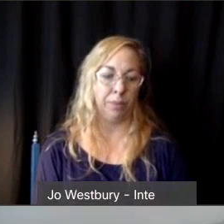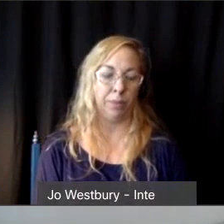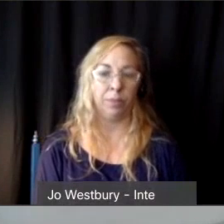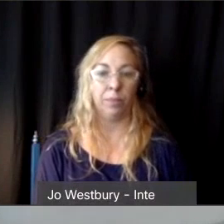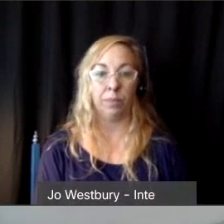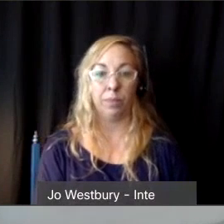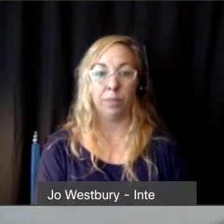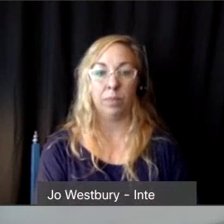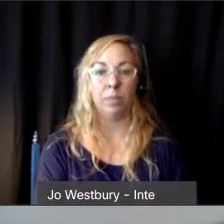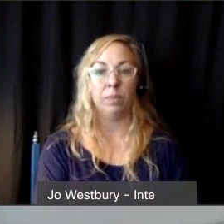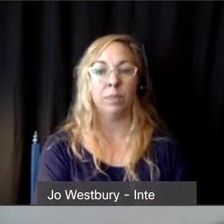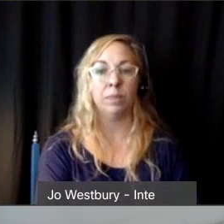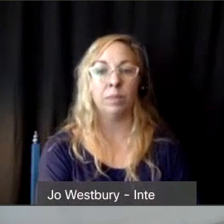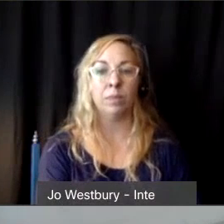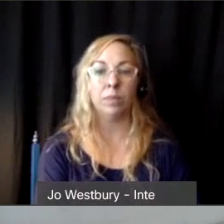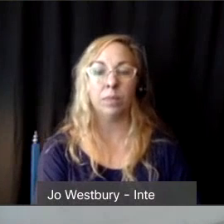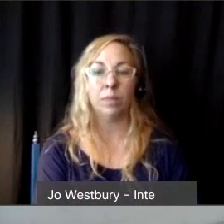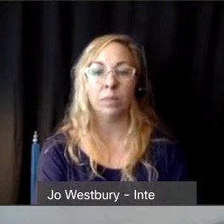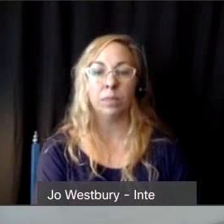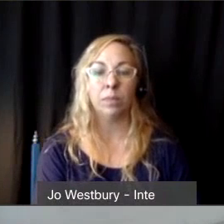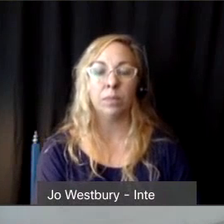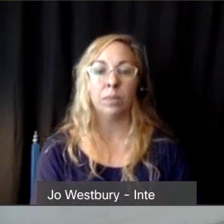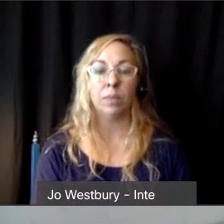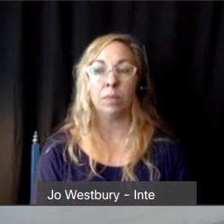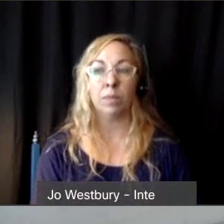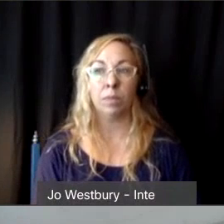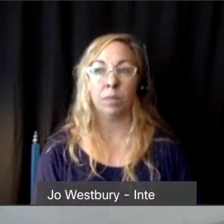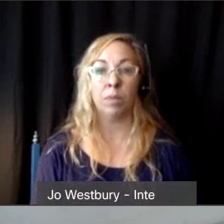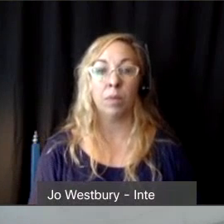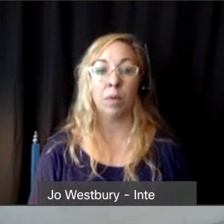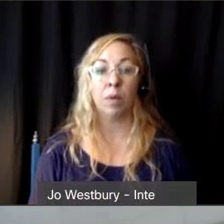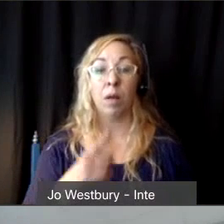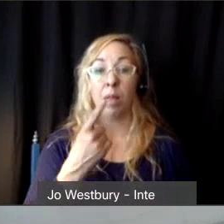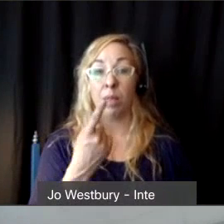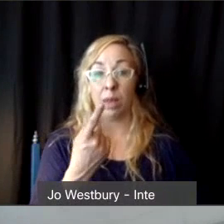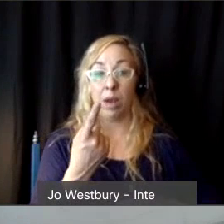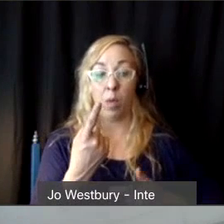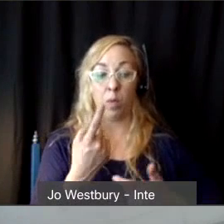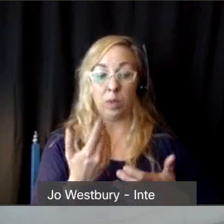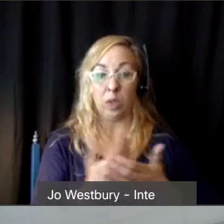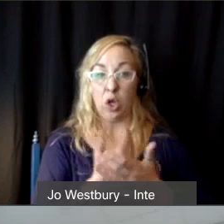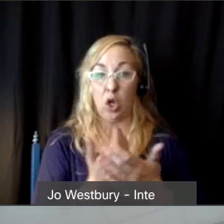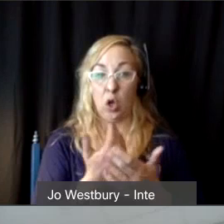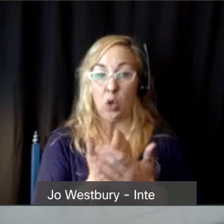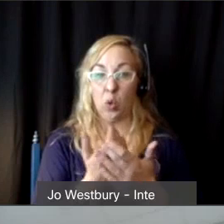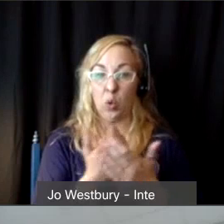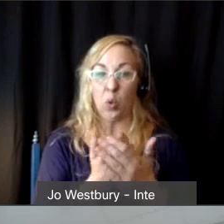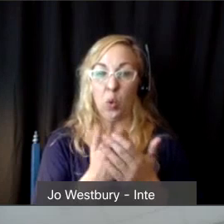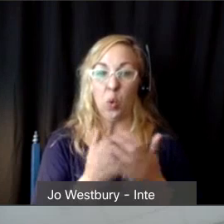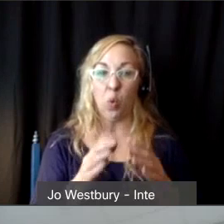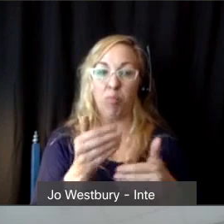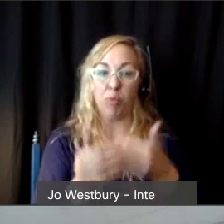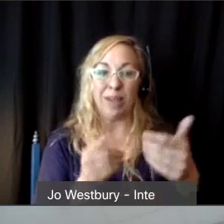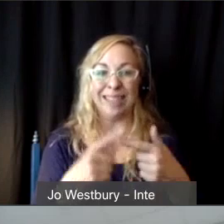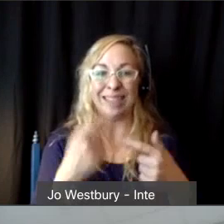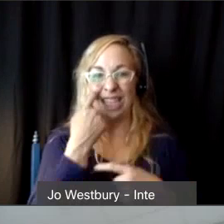We also just learned that there's an additional assistive tech provider that was just added as of like 30 seconds ago.